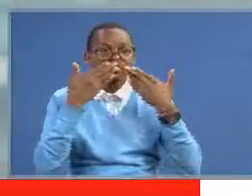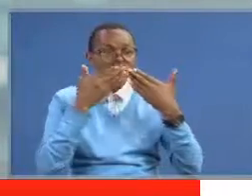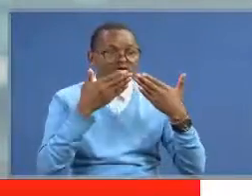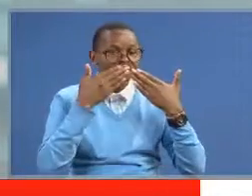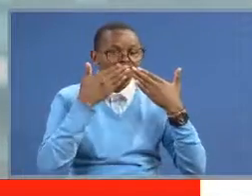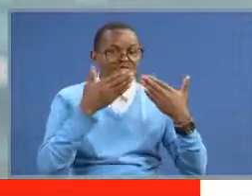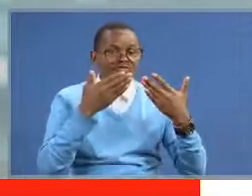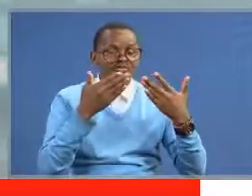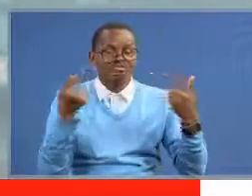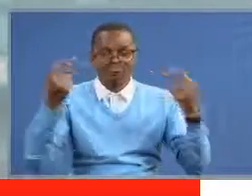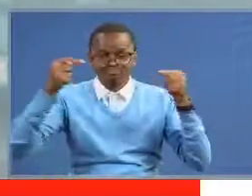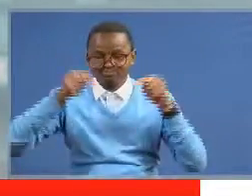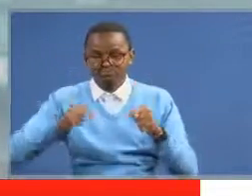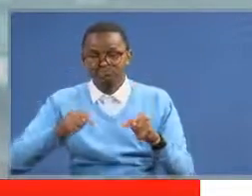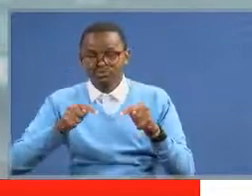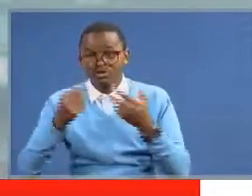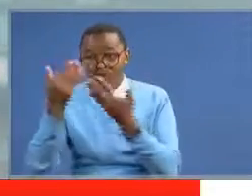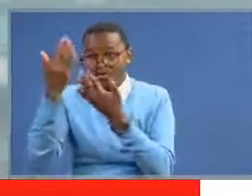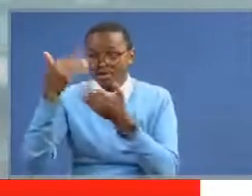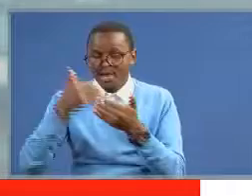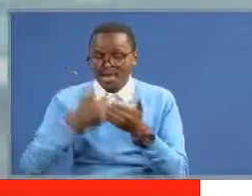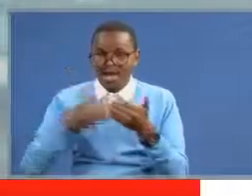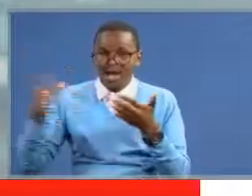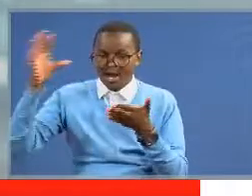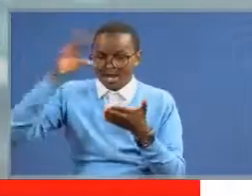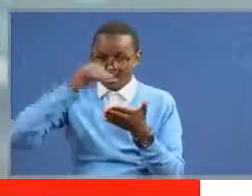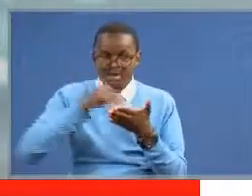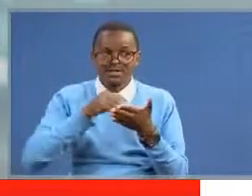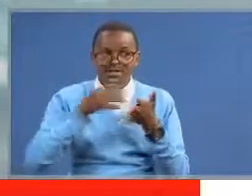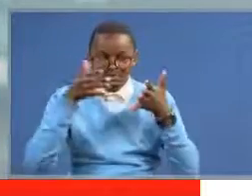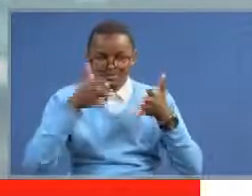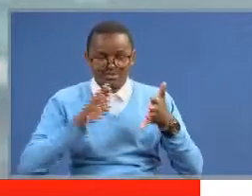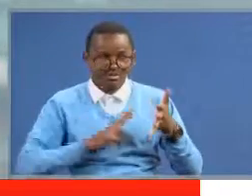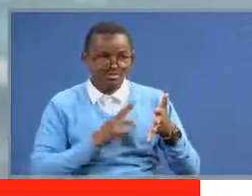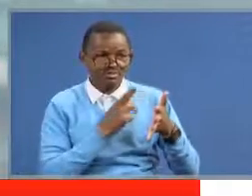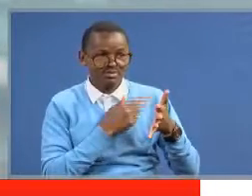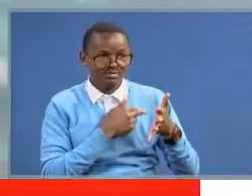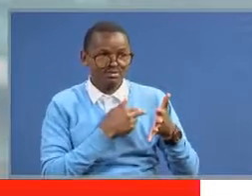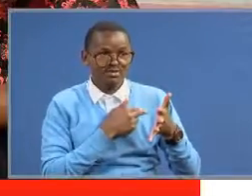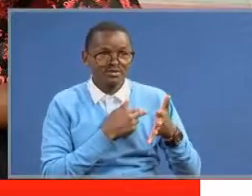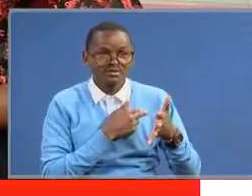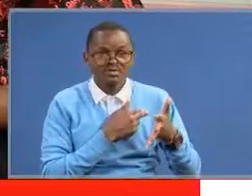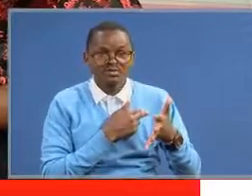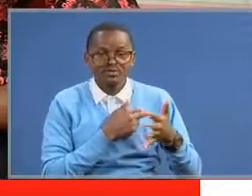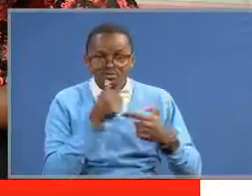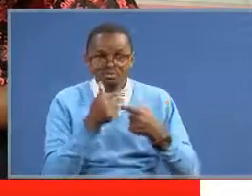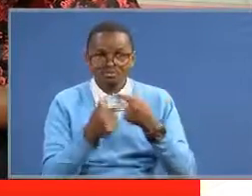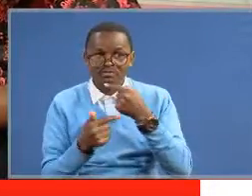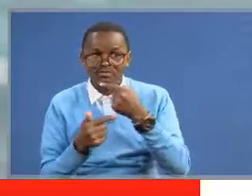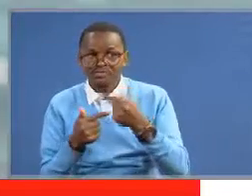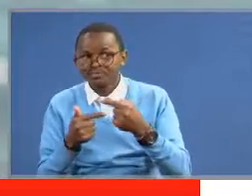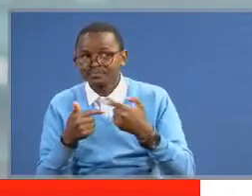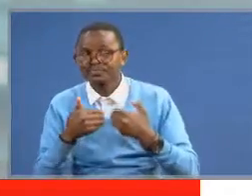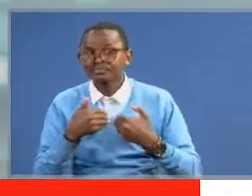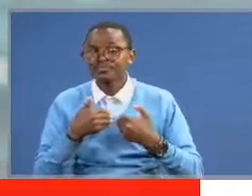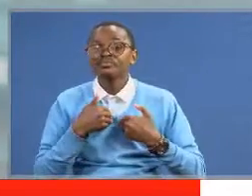Ruth Kaveke, for gracing Thank our studio. you. We hope to have you again right here with us. All right, moving on, we